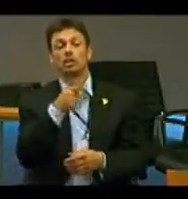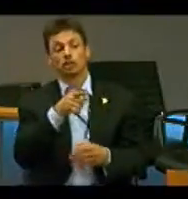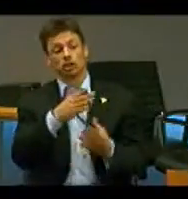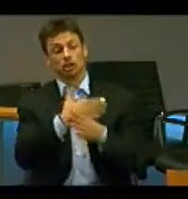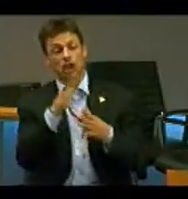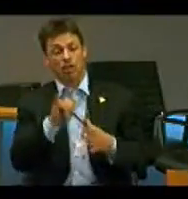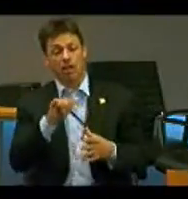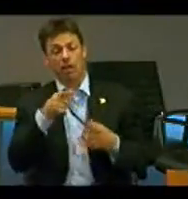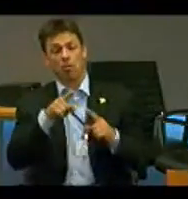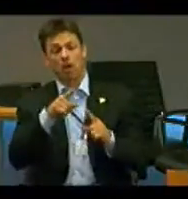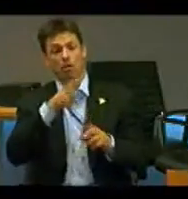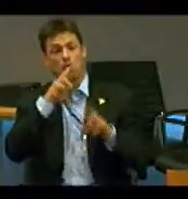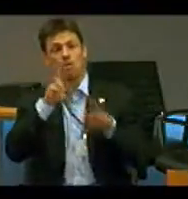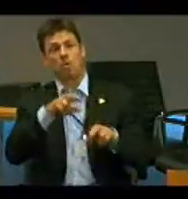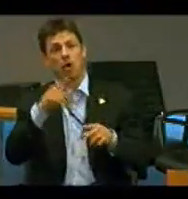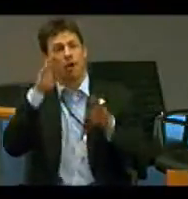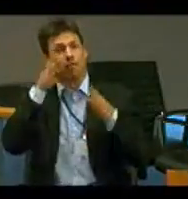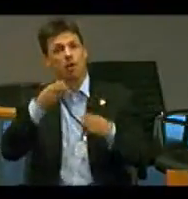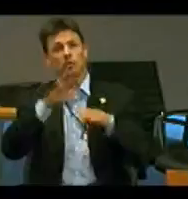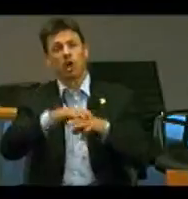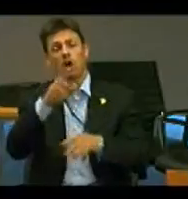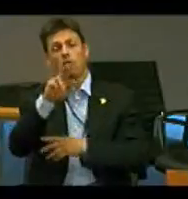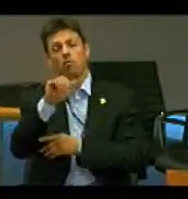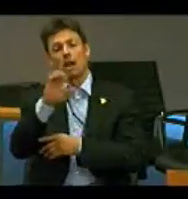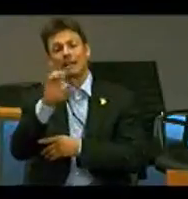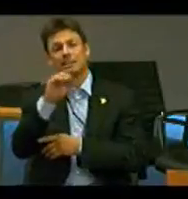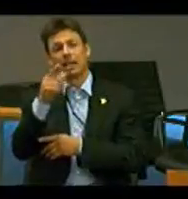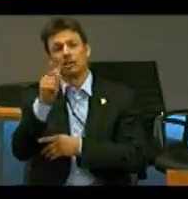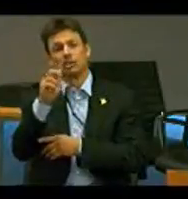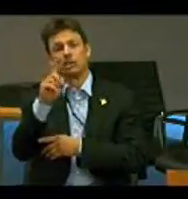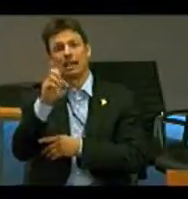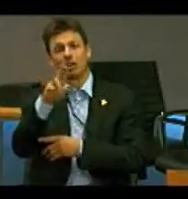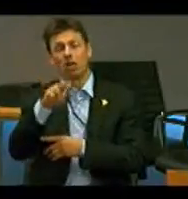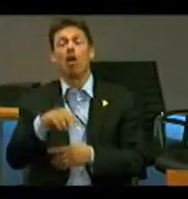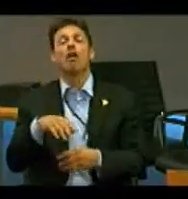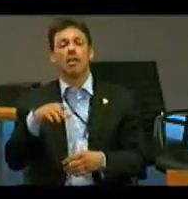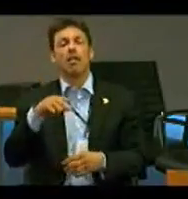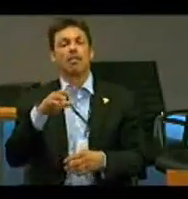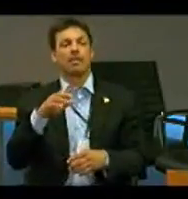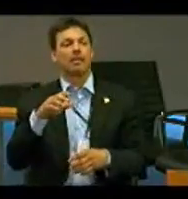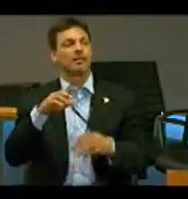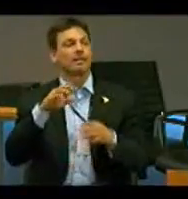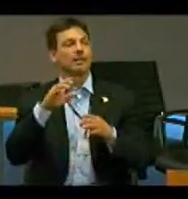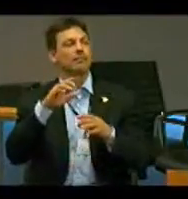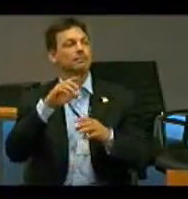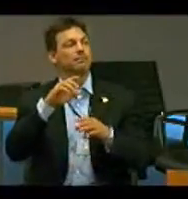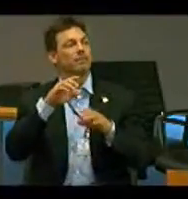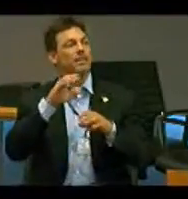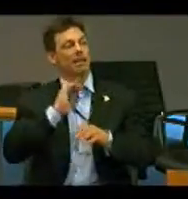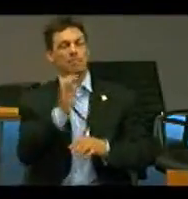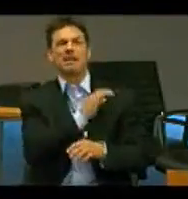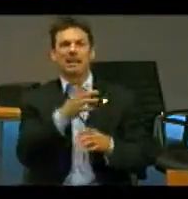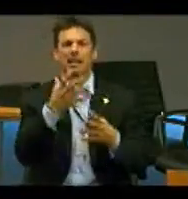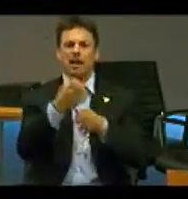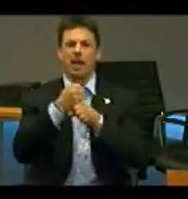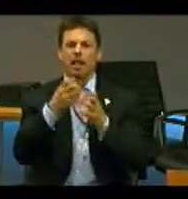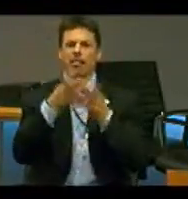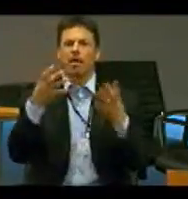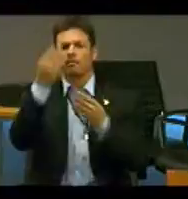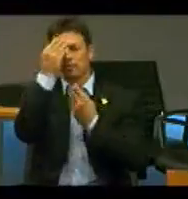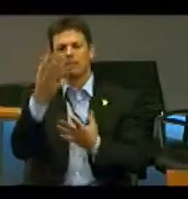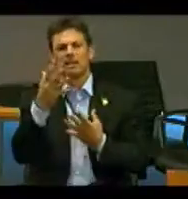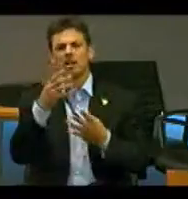while the report focused on race and gender, the committee had received considerable testimony regarding the disproportionate